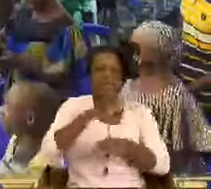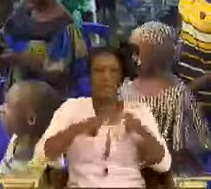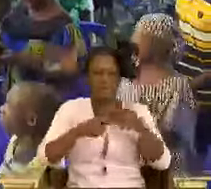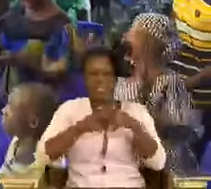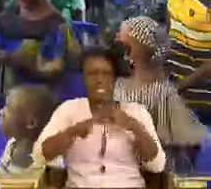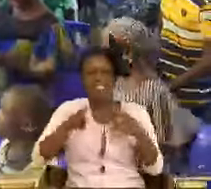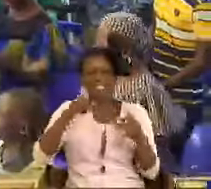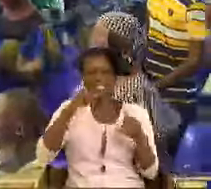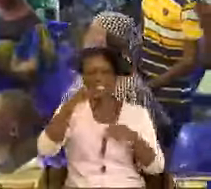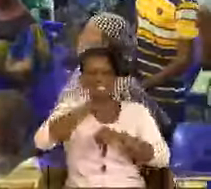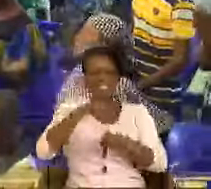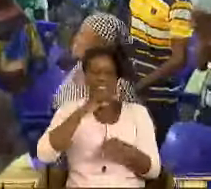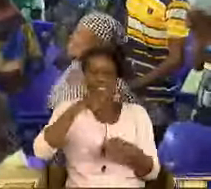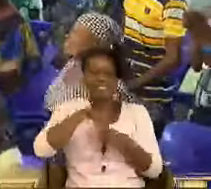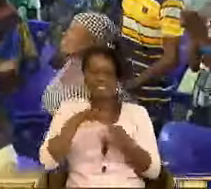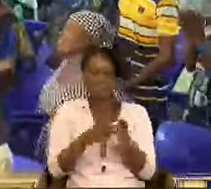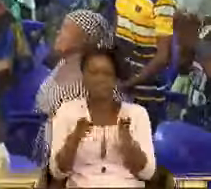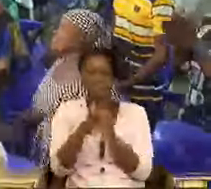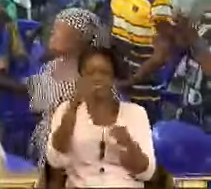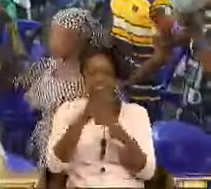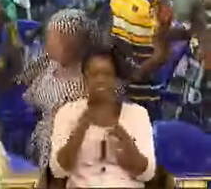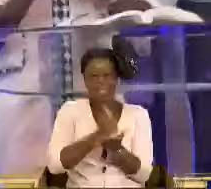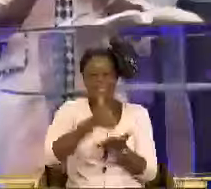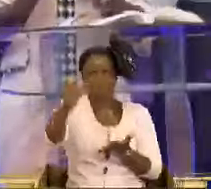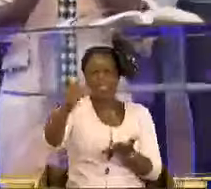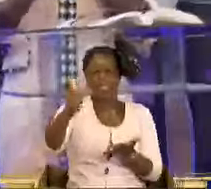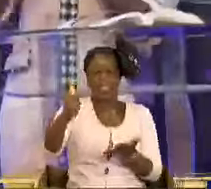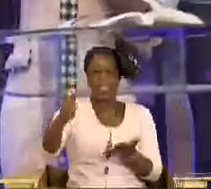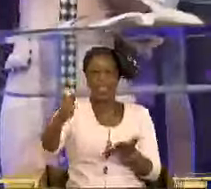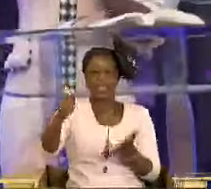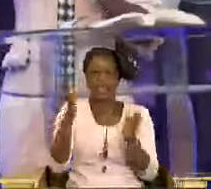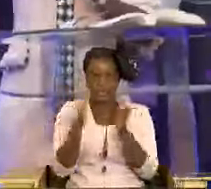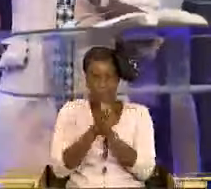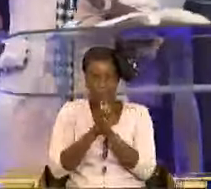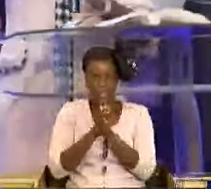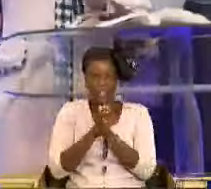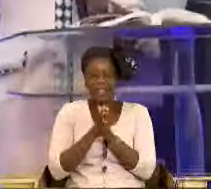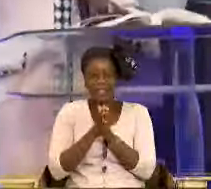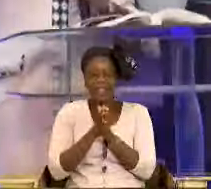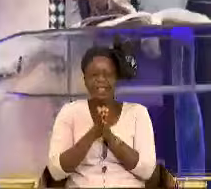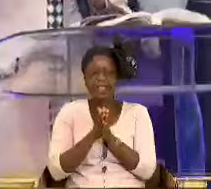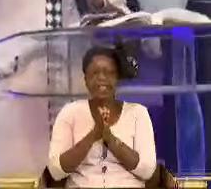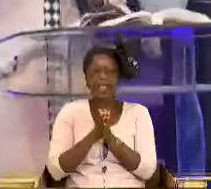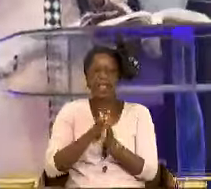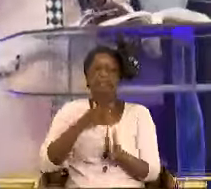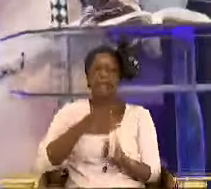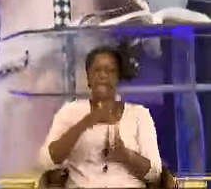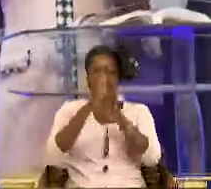Jesus close your eyes and lift up your right hand my